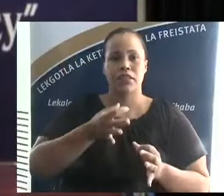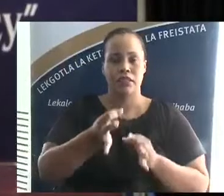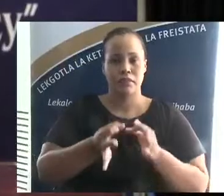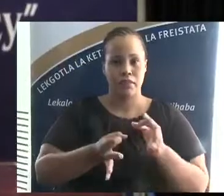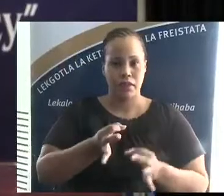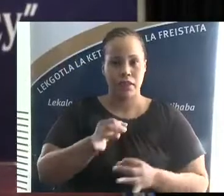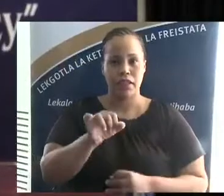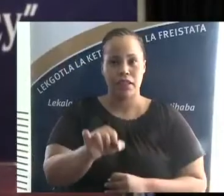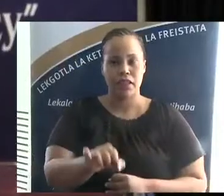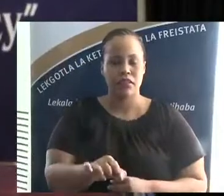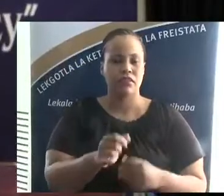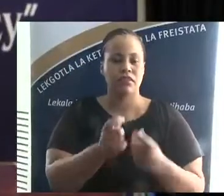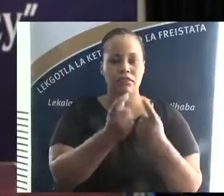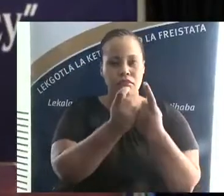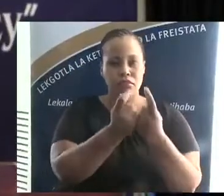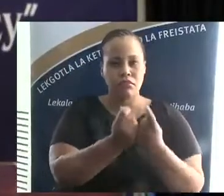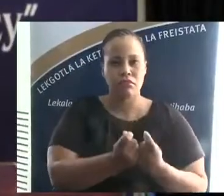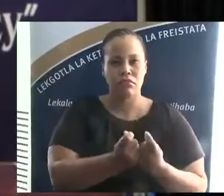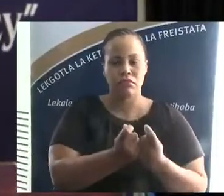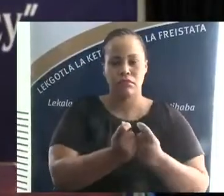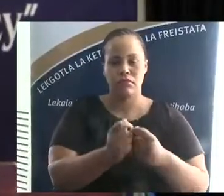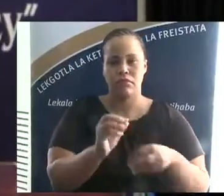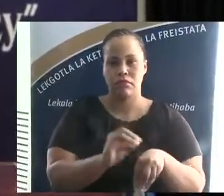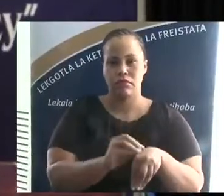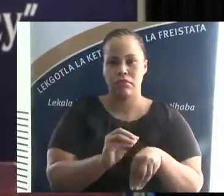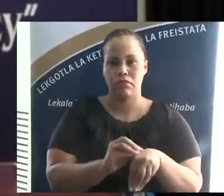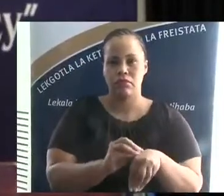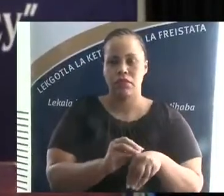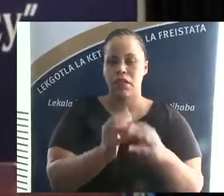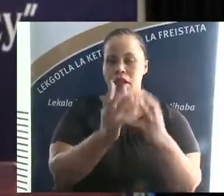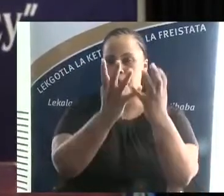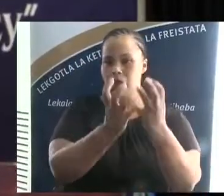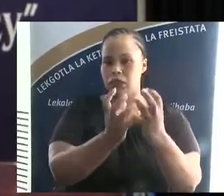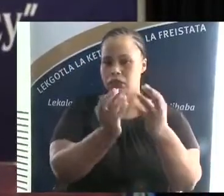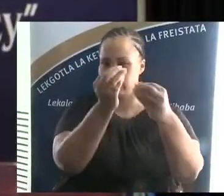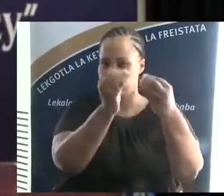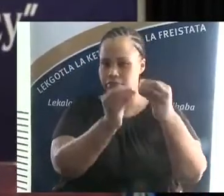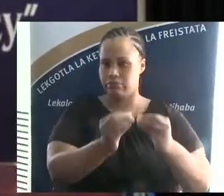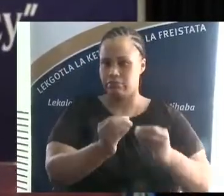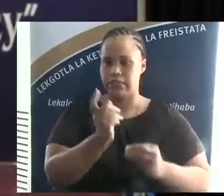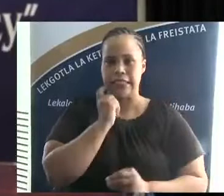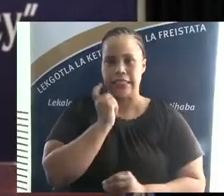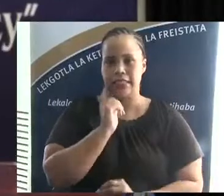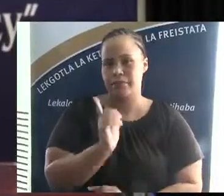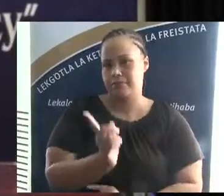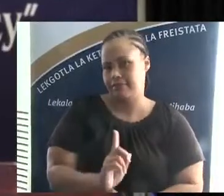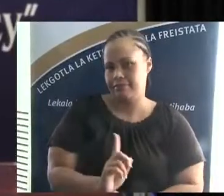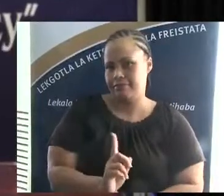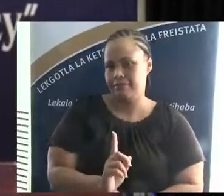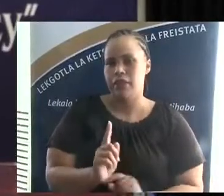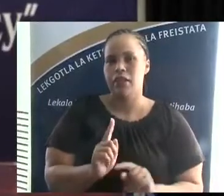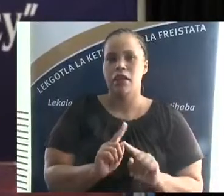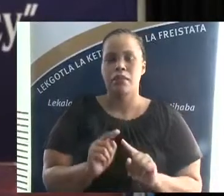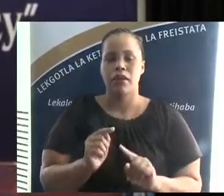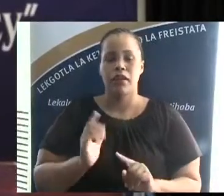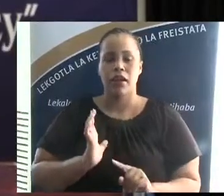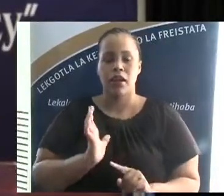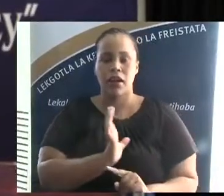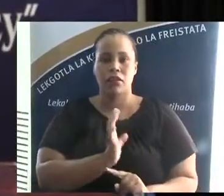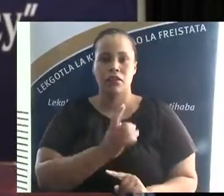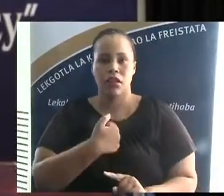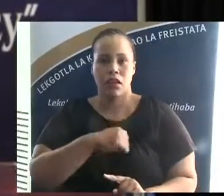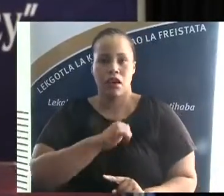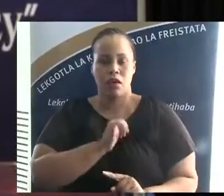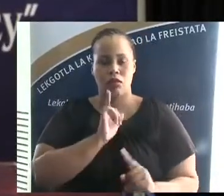and fiscal challenges, the formulation of this budget was not easy, but our Executive Council's purpose